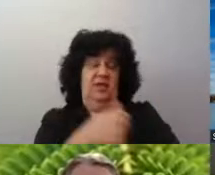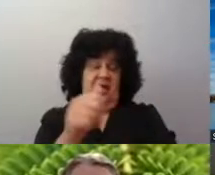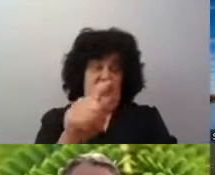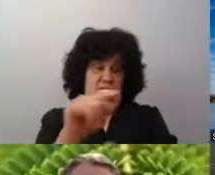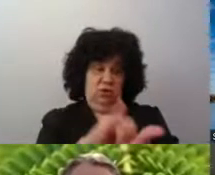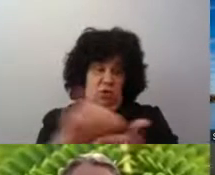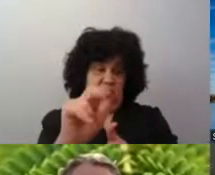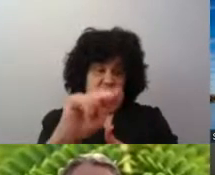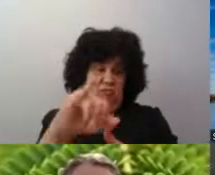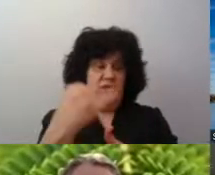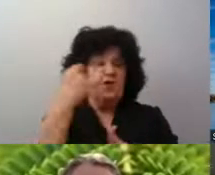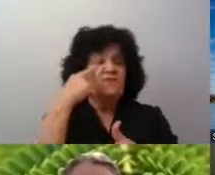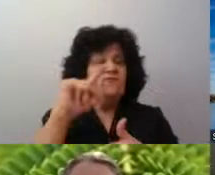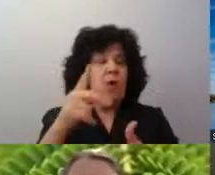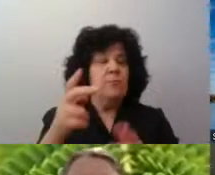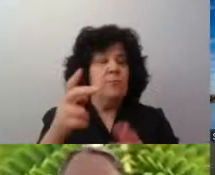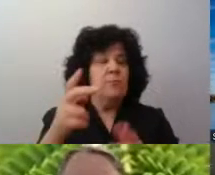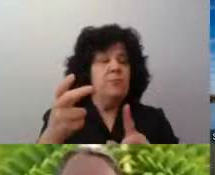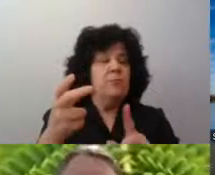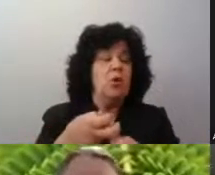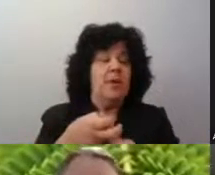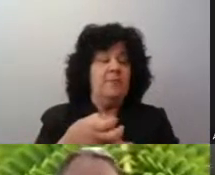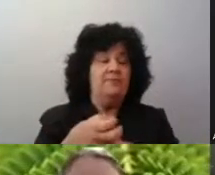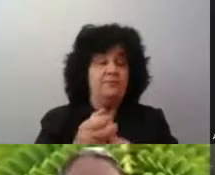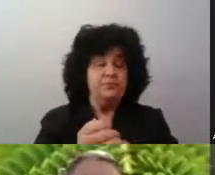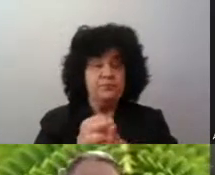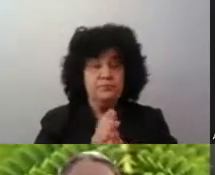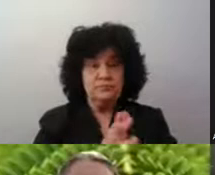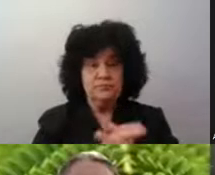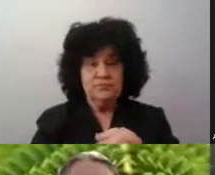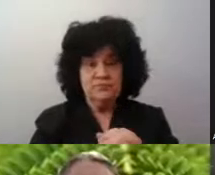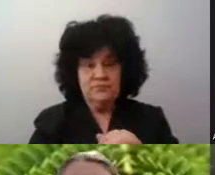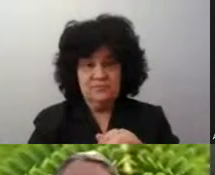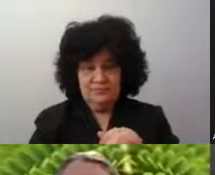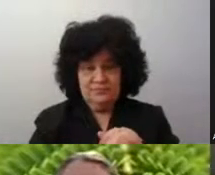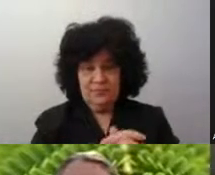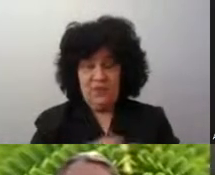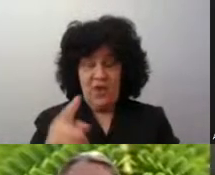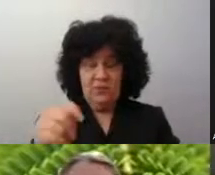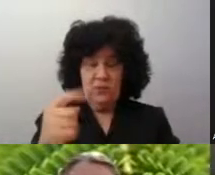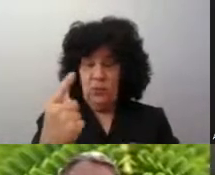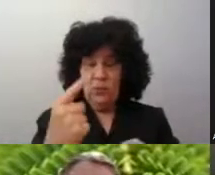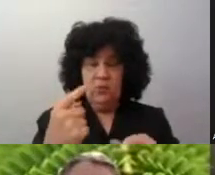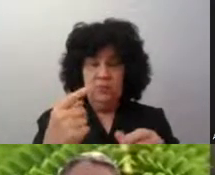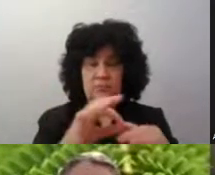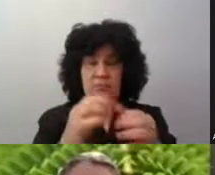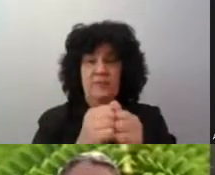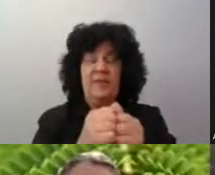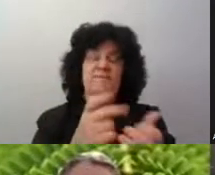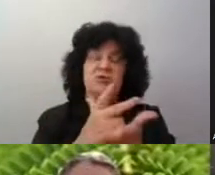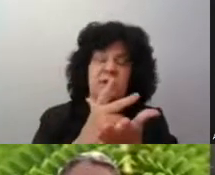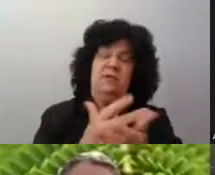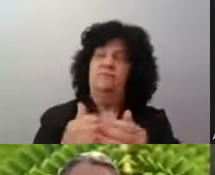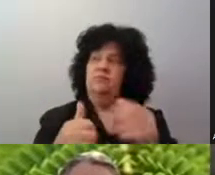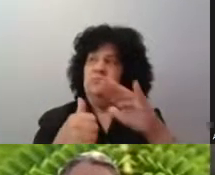mega transportation agency responsible for some of the New York and New Jersey region's busiest airports, shipping terminals, bridges, tunnels,